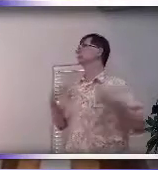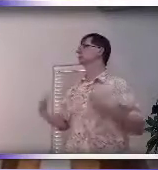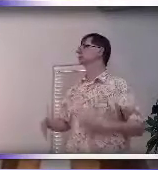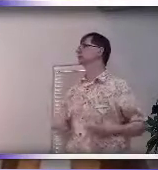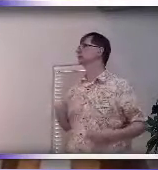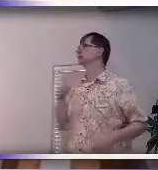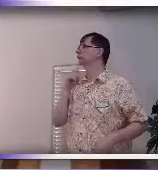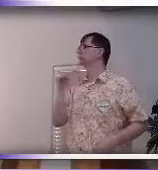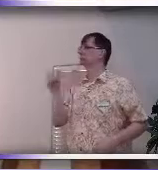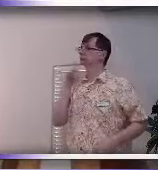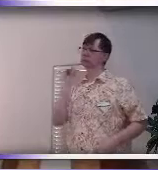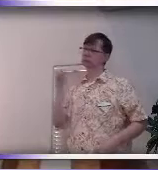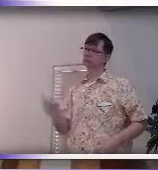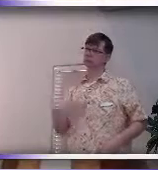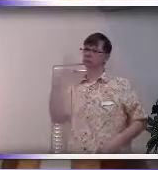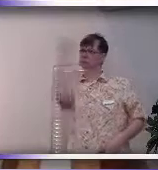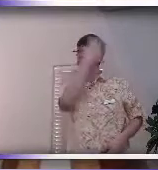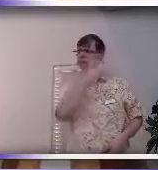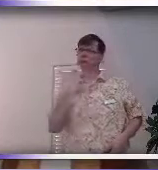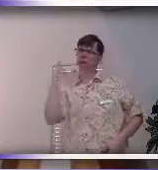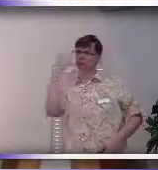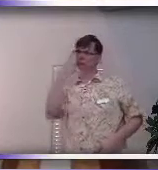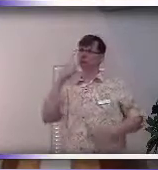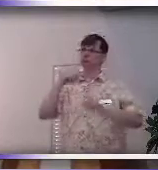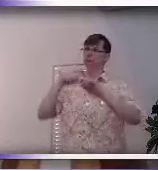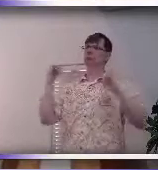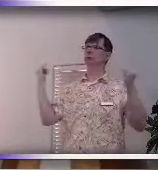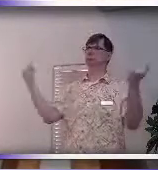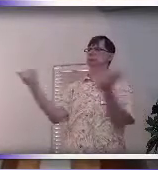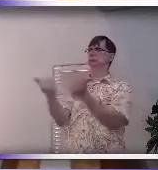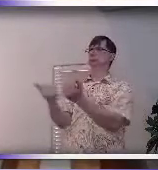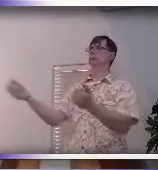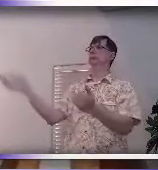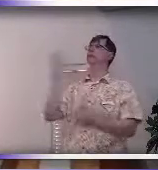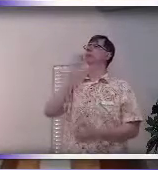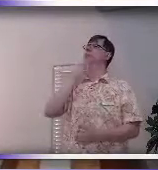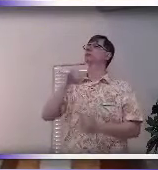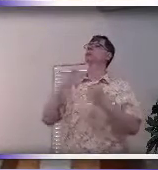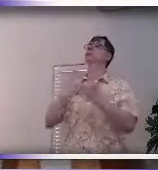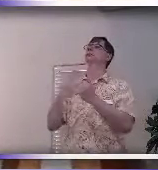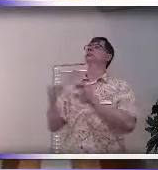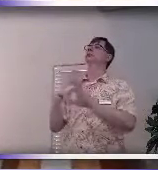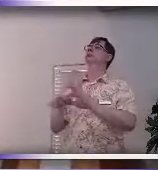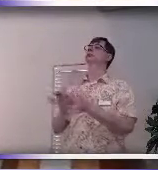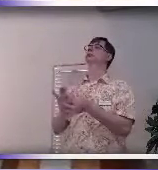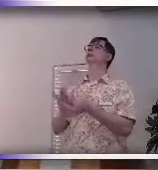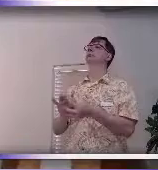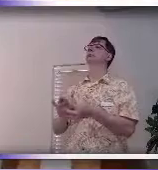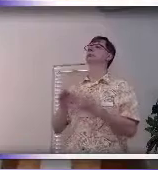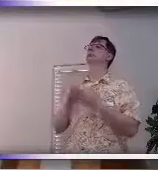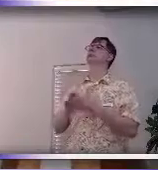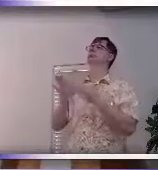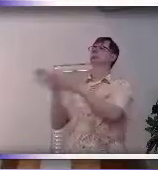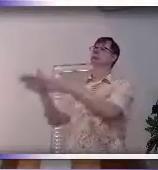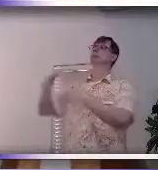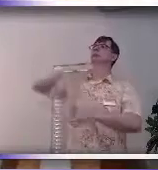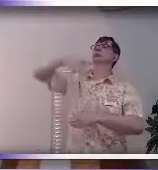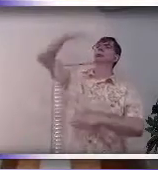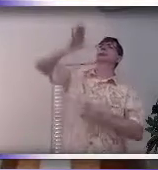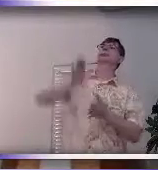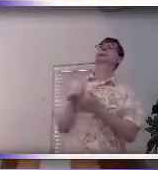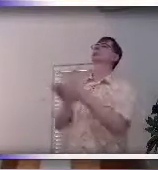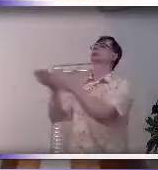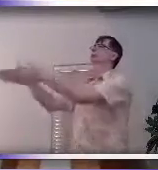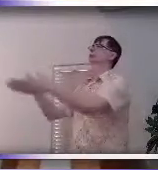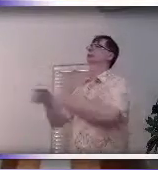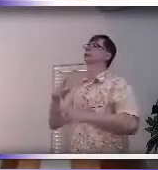he wasn't comfortable with his beautiful sanctuary being used in that way. He felt there were other better ways for us to be